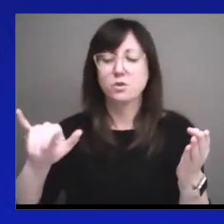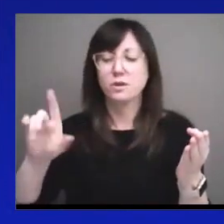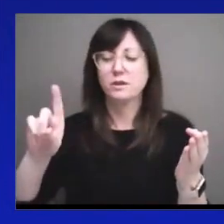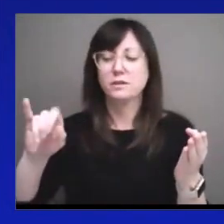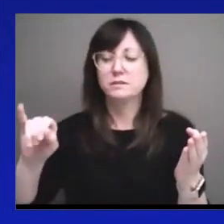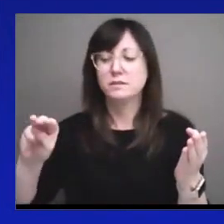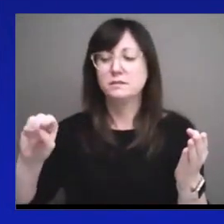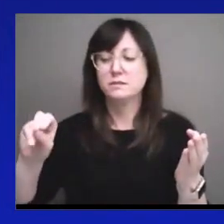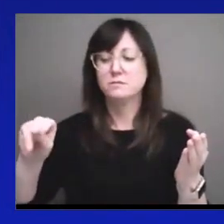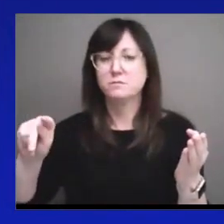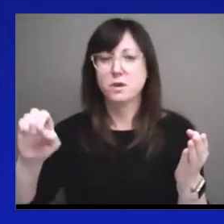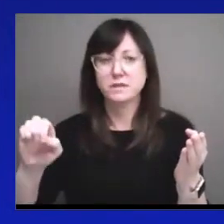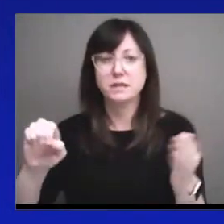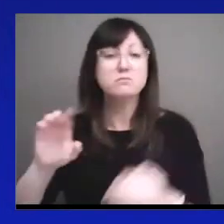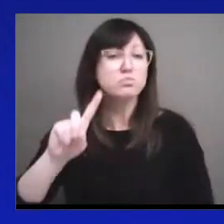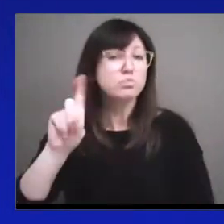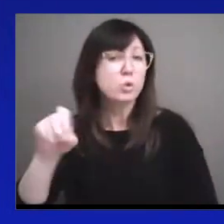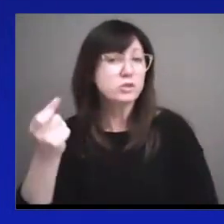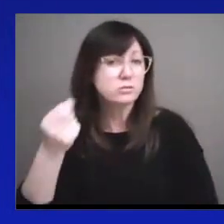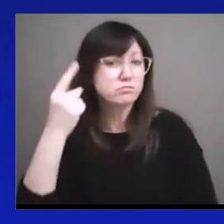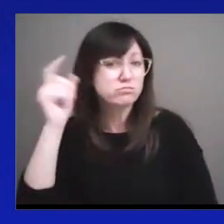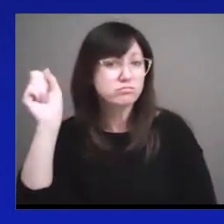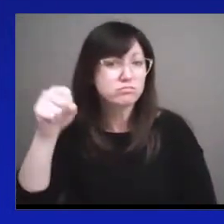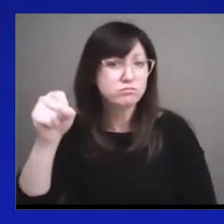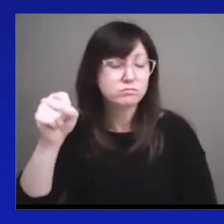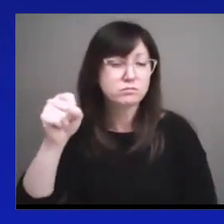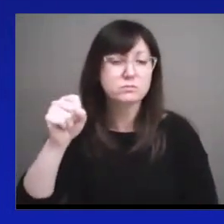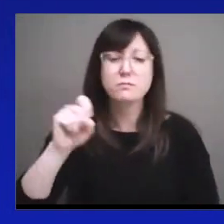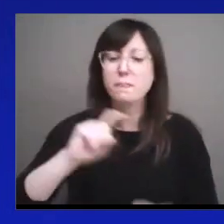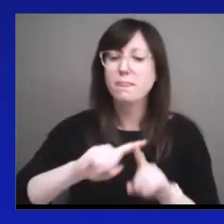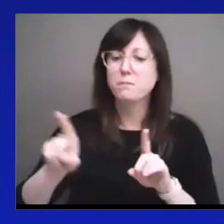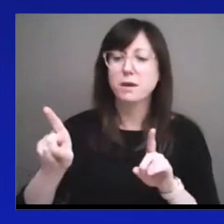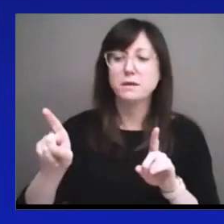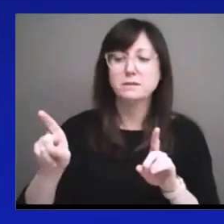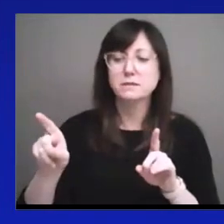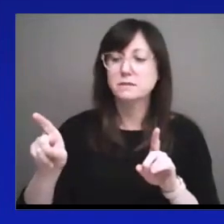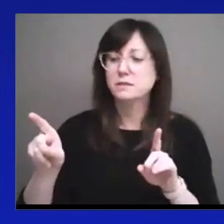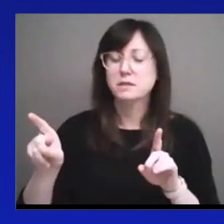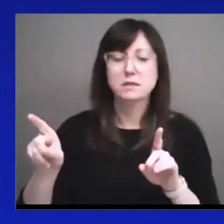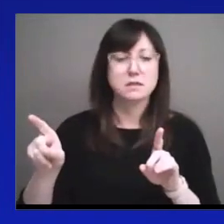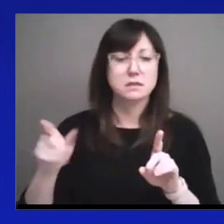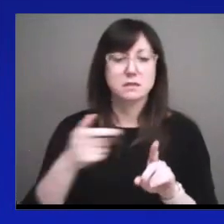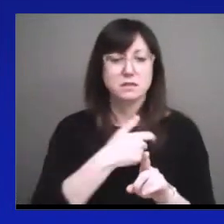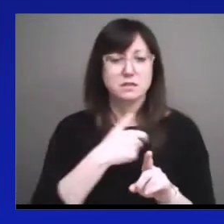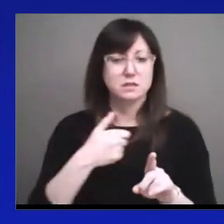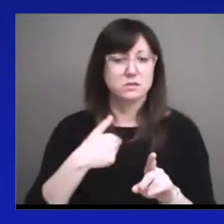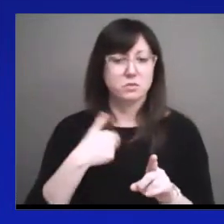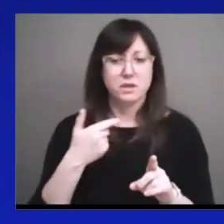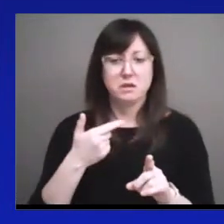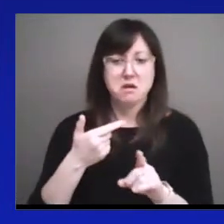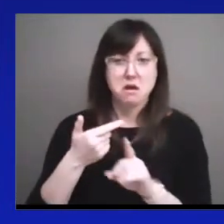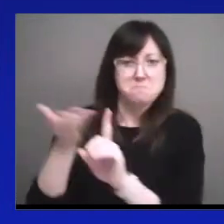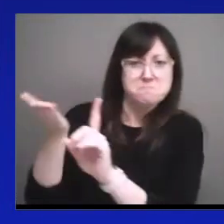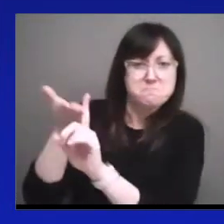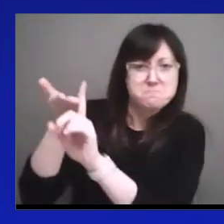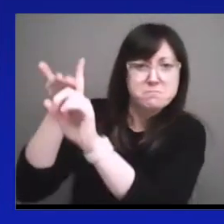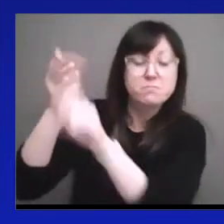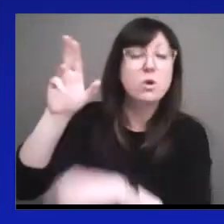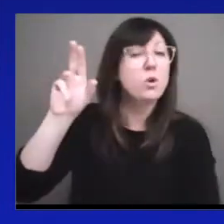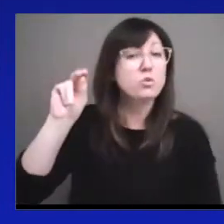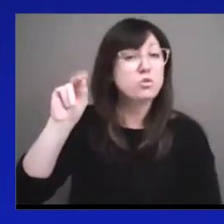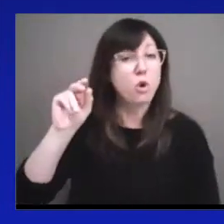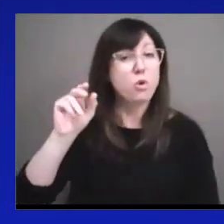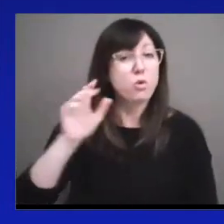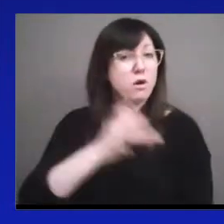I understand your question, of course, but we're not putting forward arguments. We have goals which are set out by